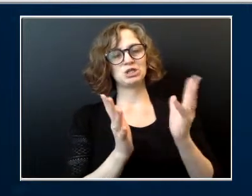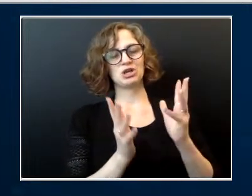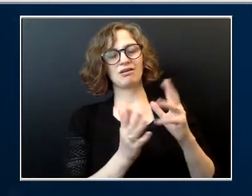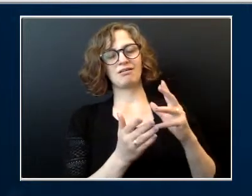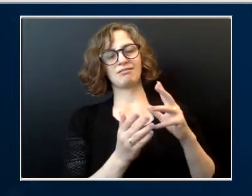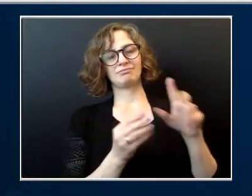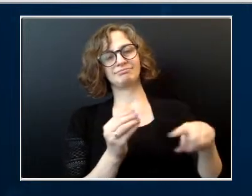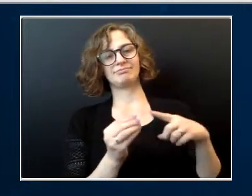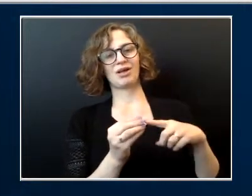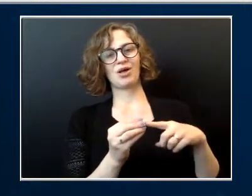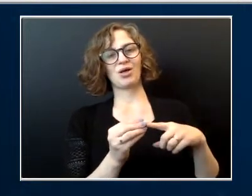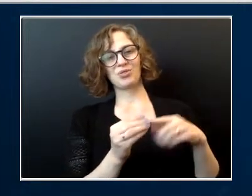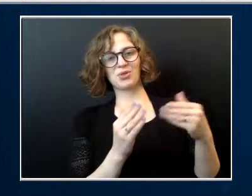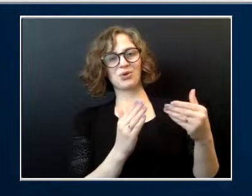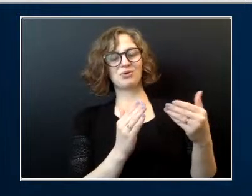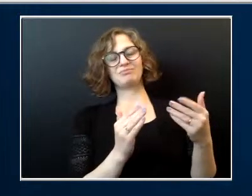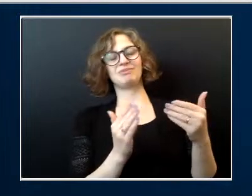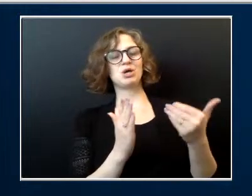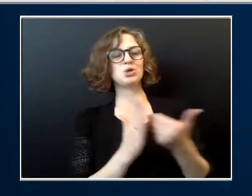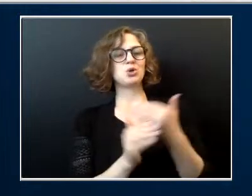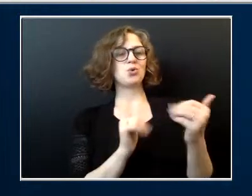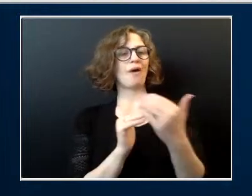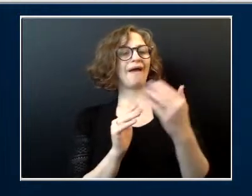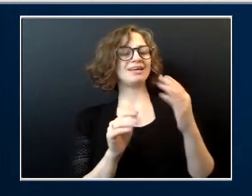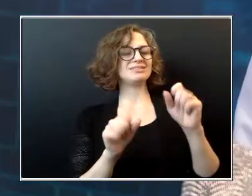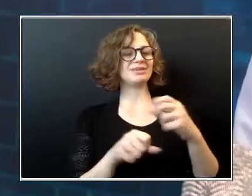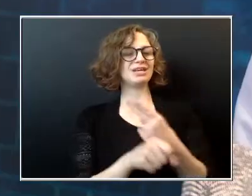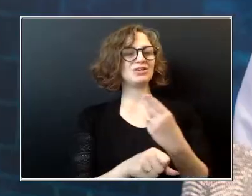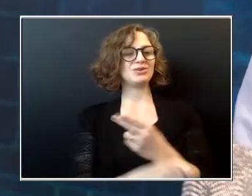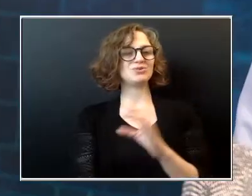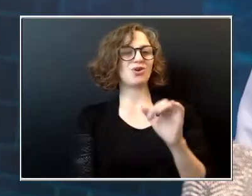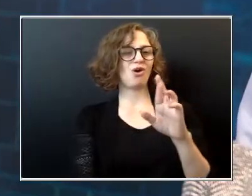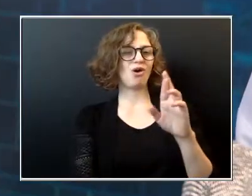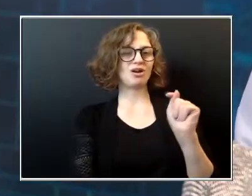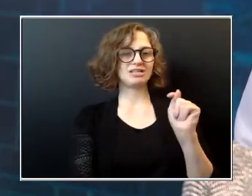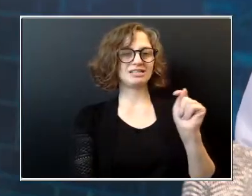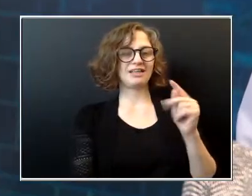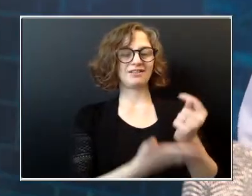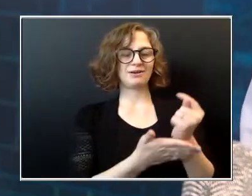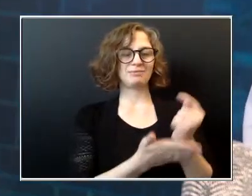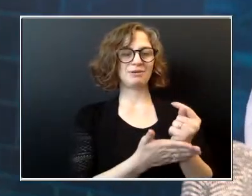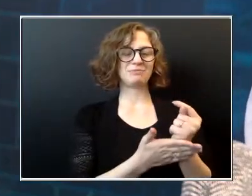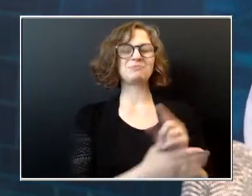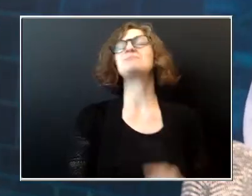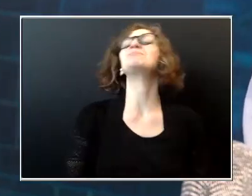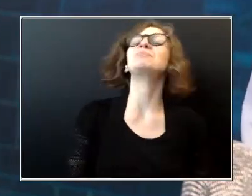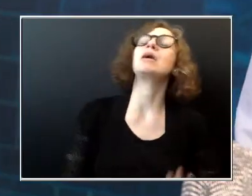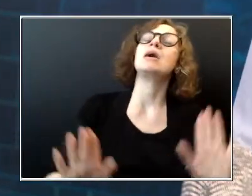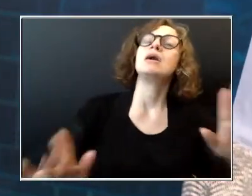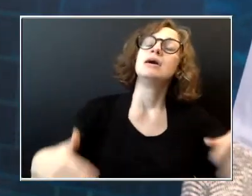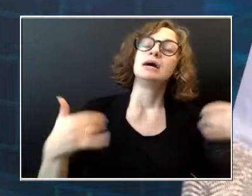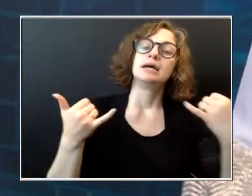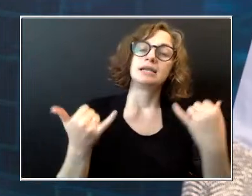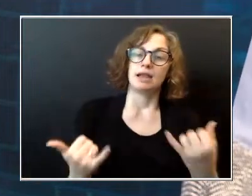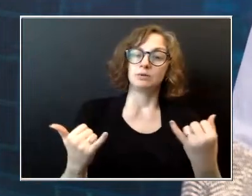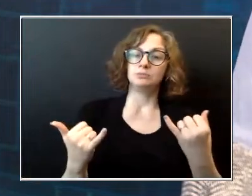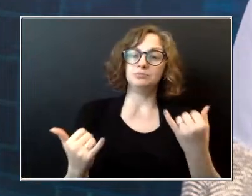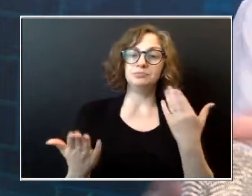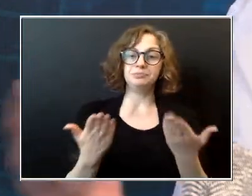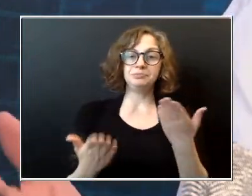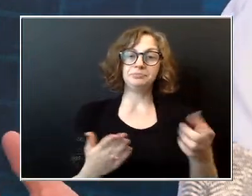CAR T therapy is going to be used. No problem. Thanks for your time today. All right, now you may have heard of the BRCA,